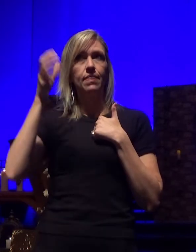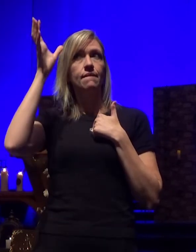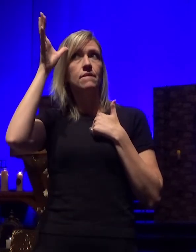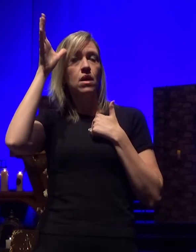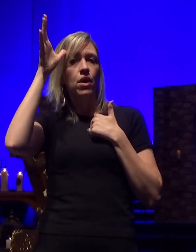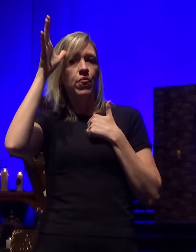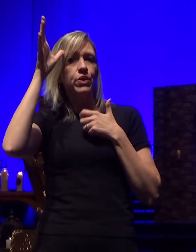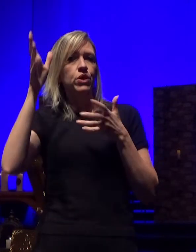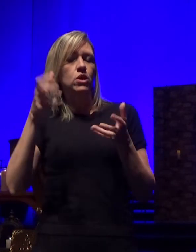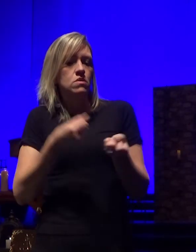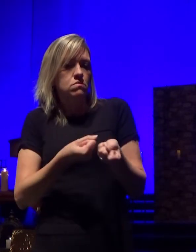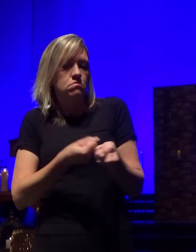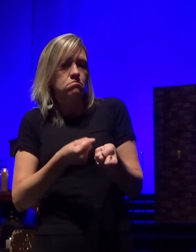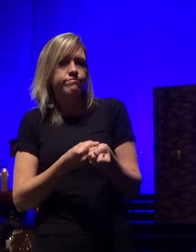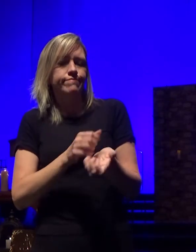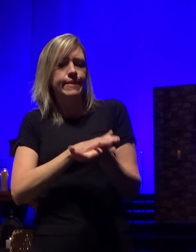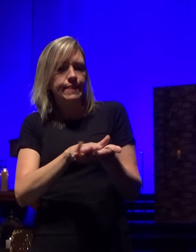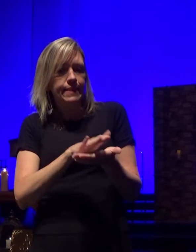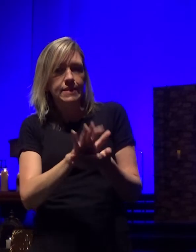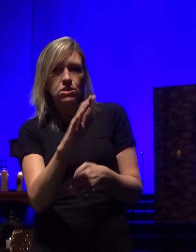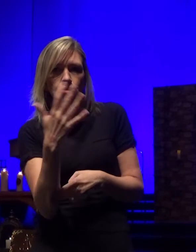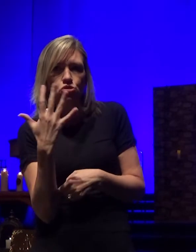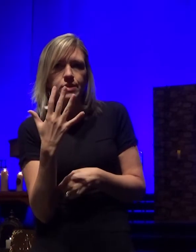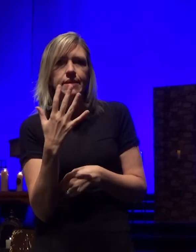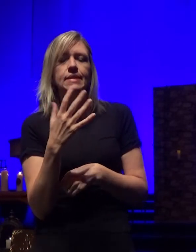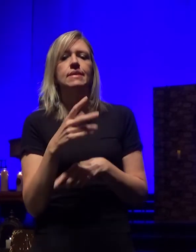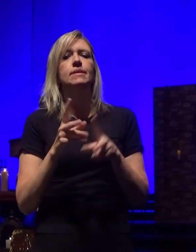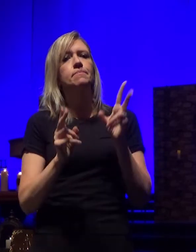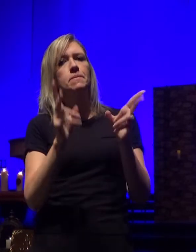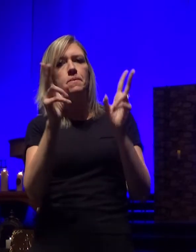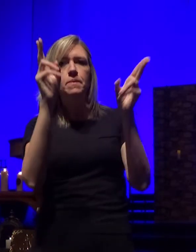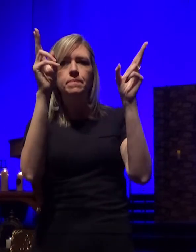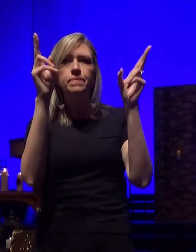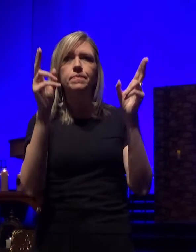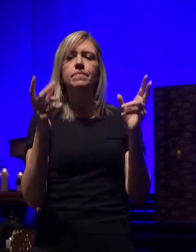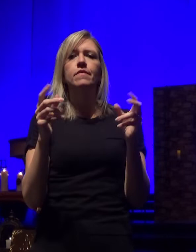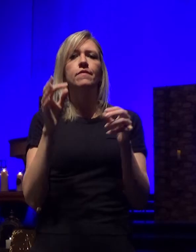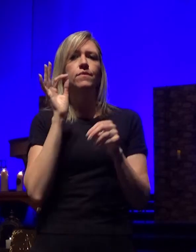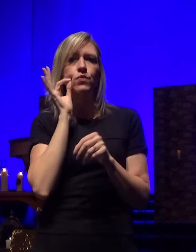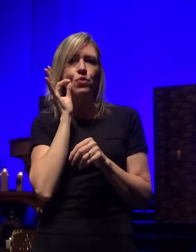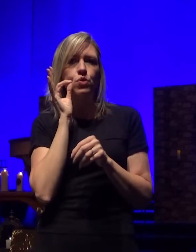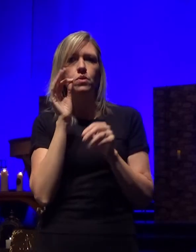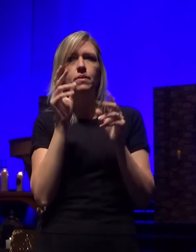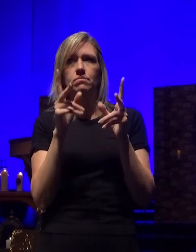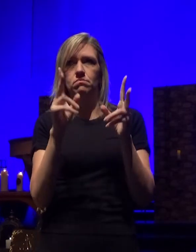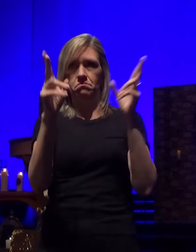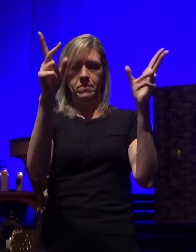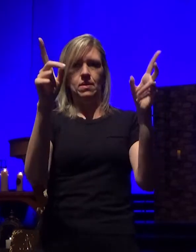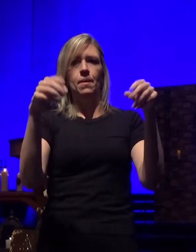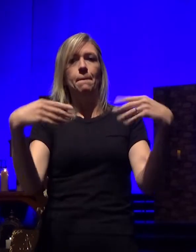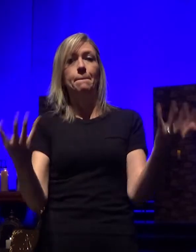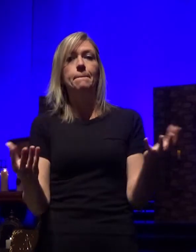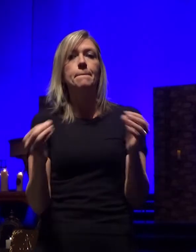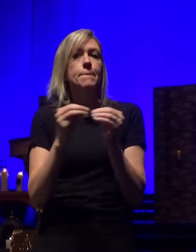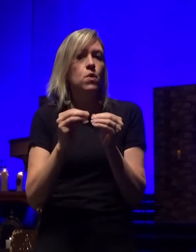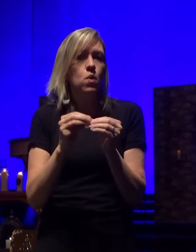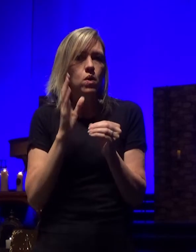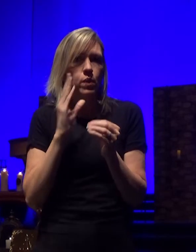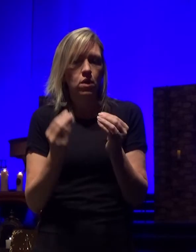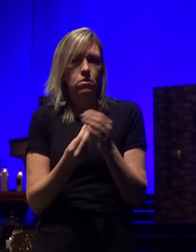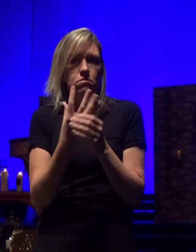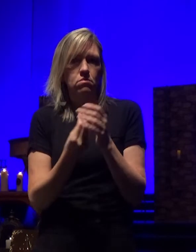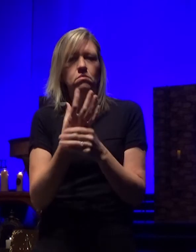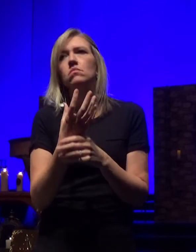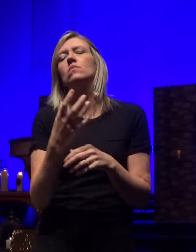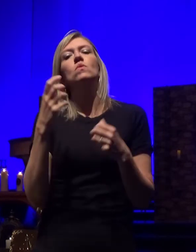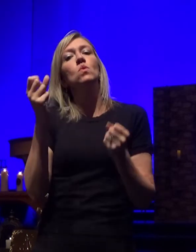tree. He cleans and grooms those branches that bear fruit so that even more fruit will grow on them. Hold to